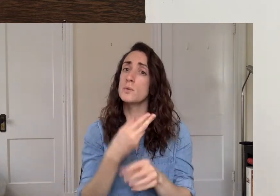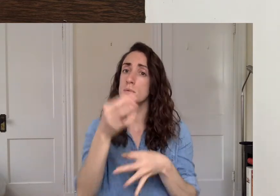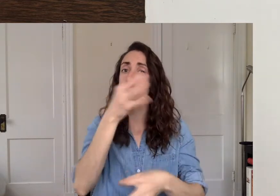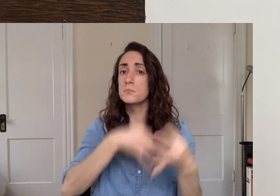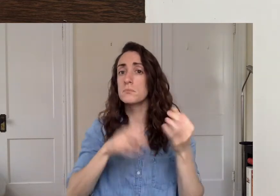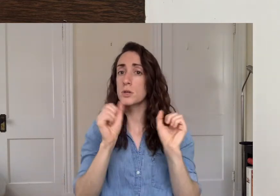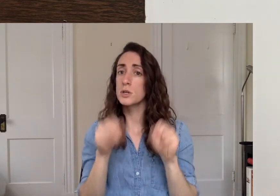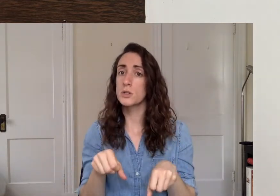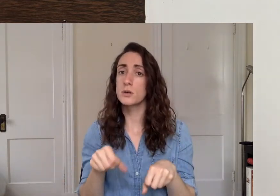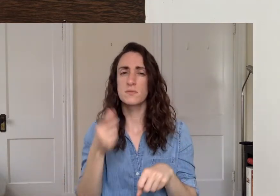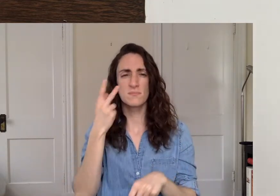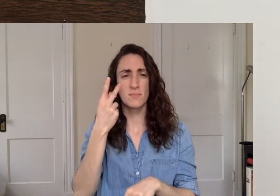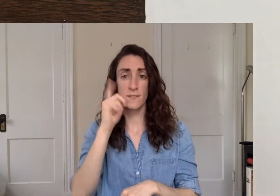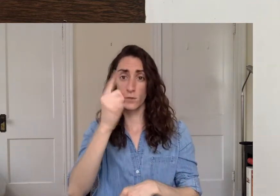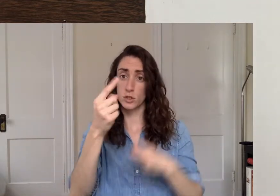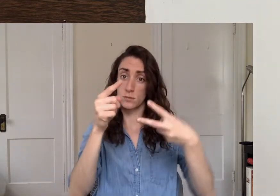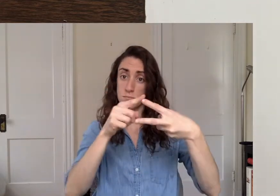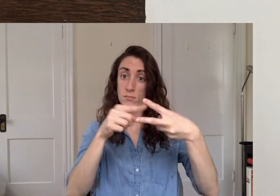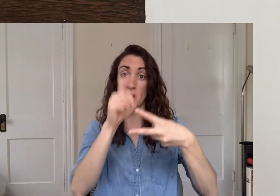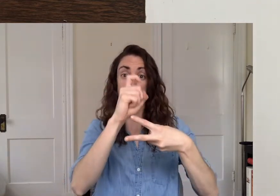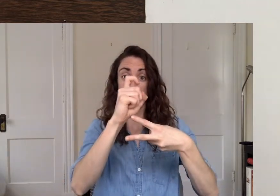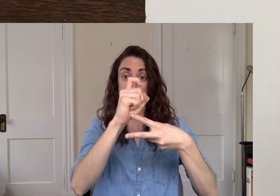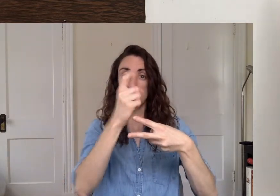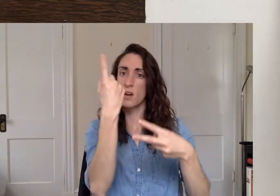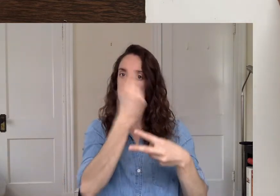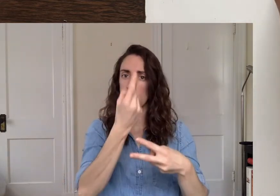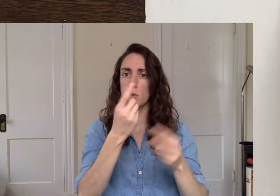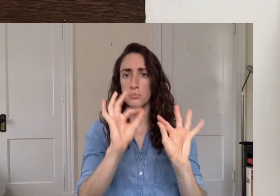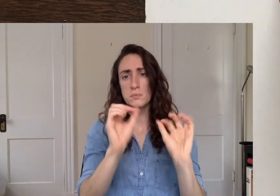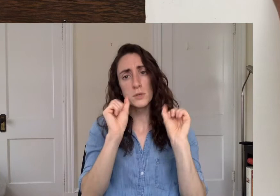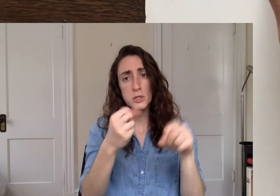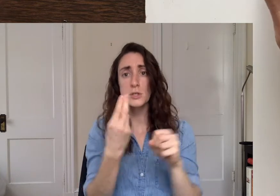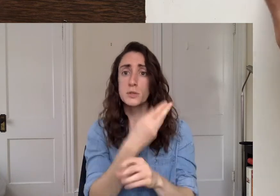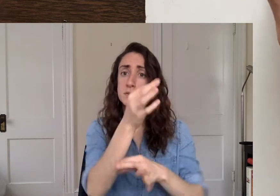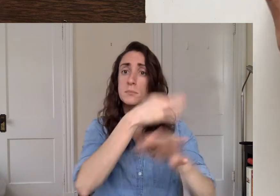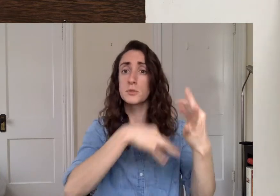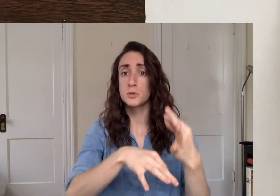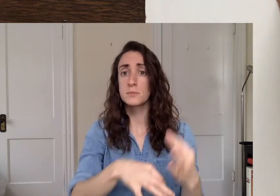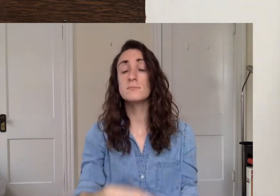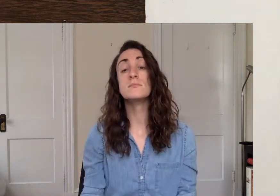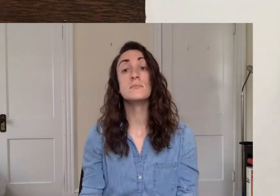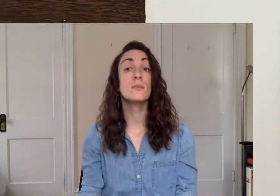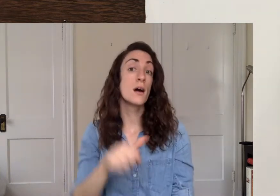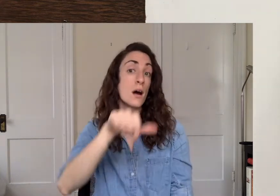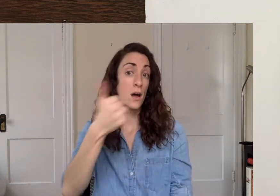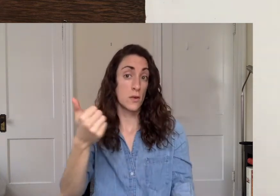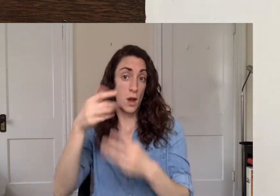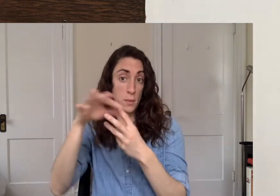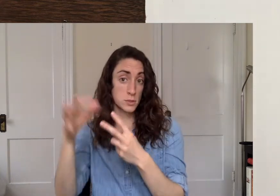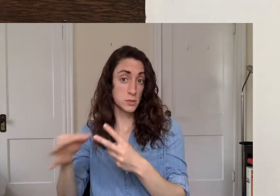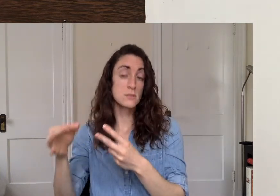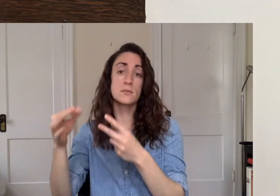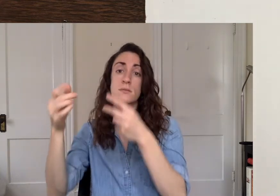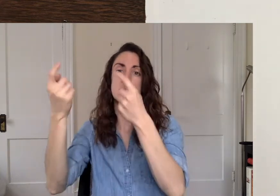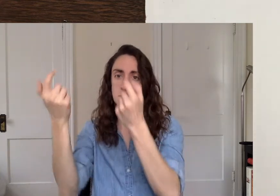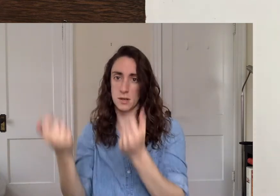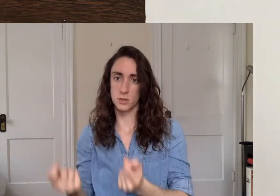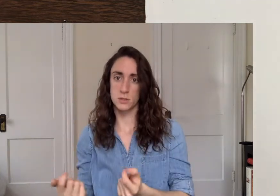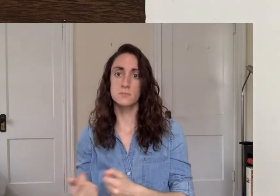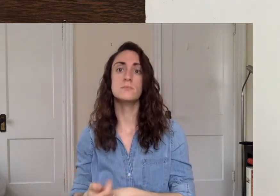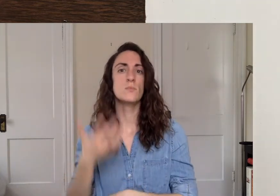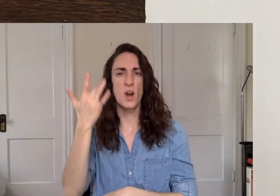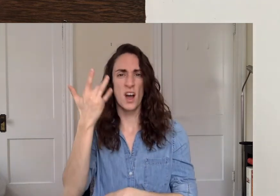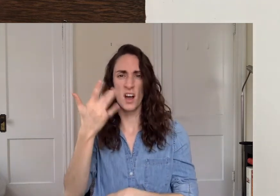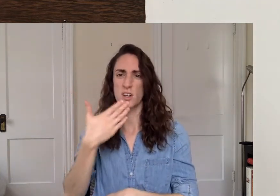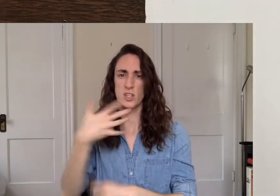In this system, we could use substitution because you can see in that first equation the x is alone, but we can also use elimination